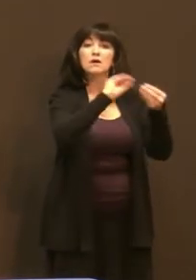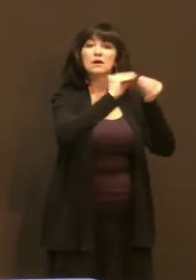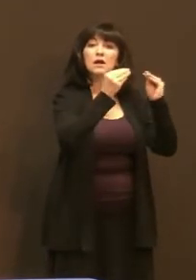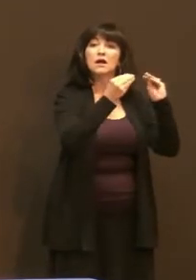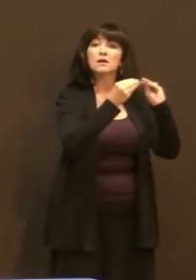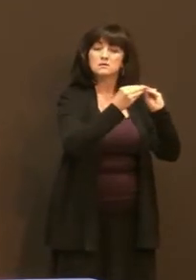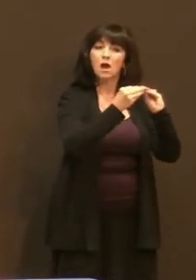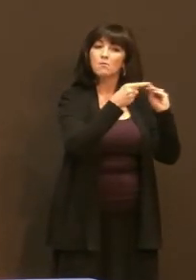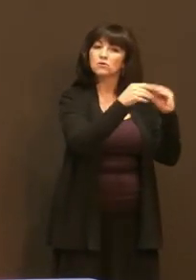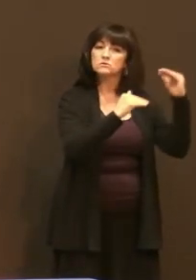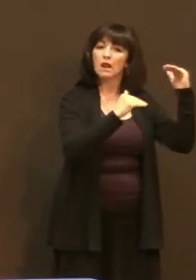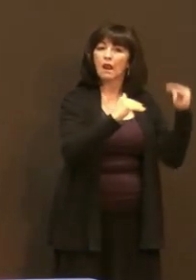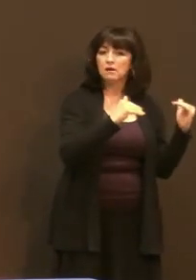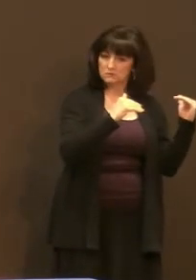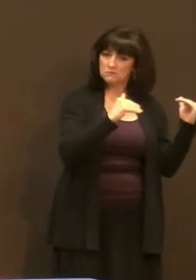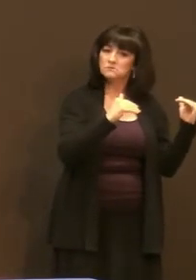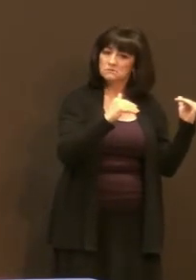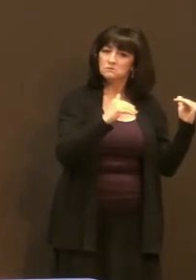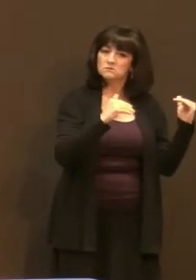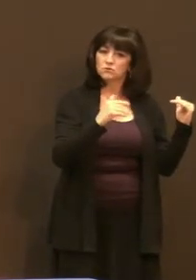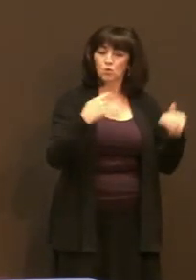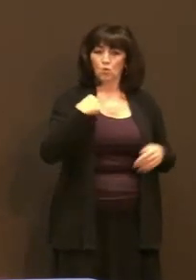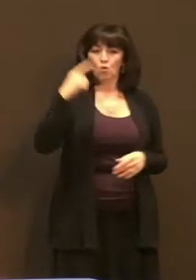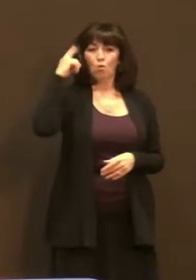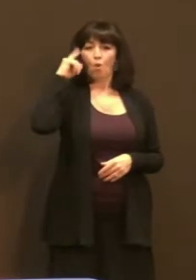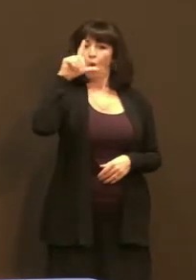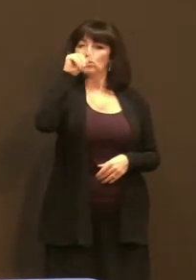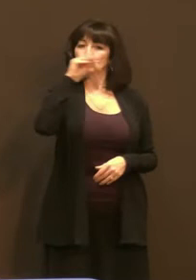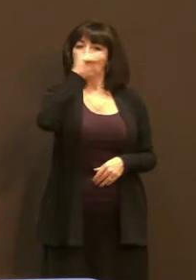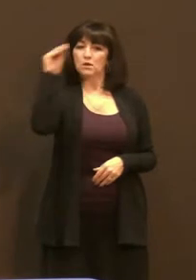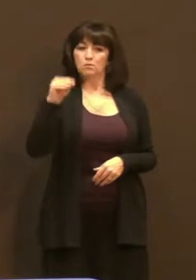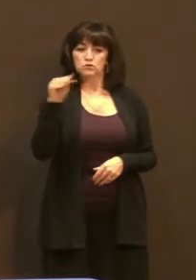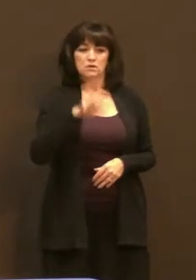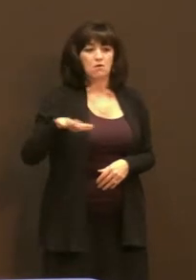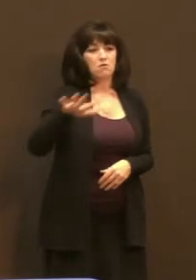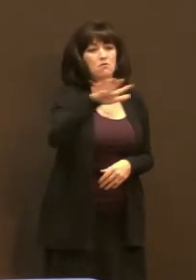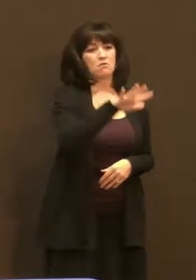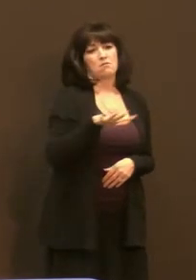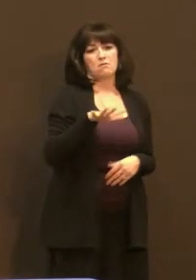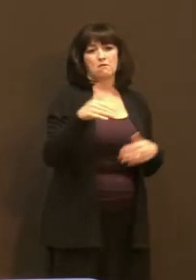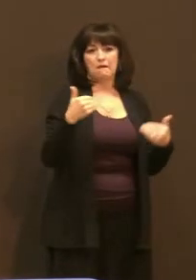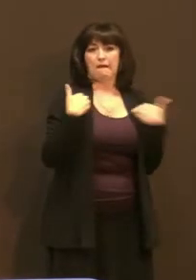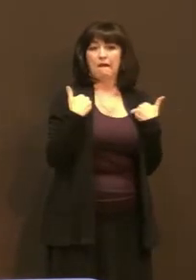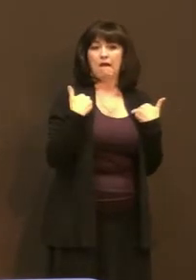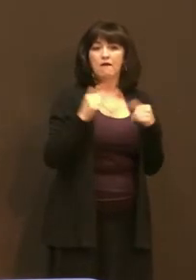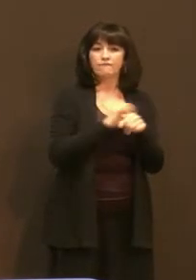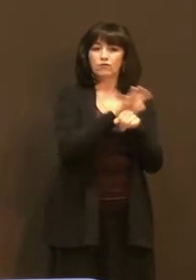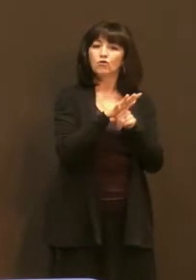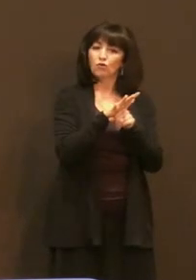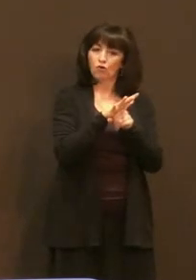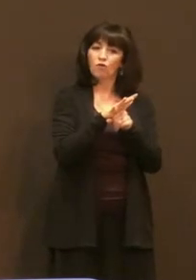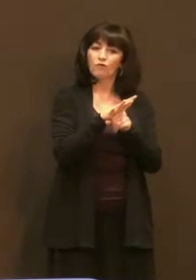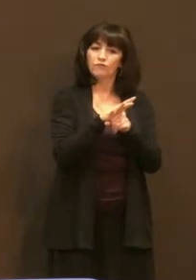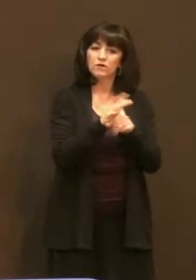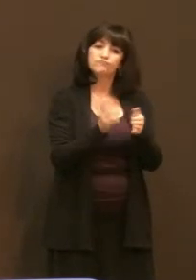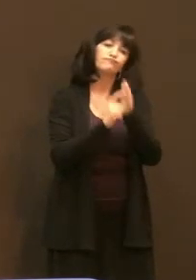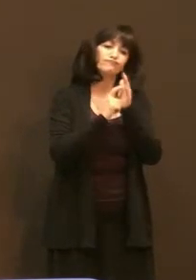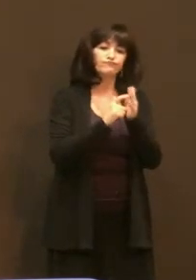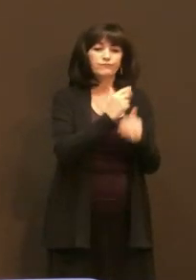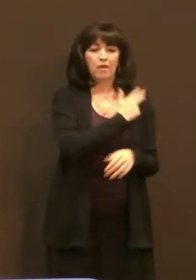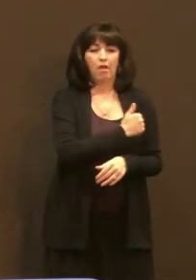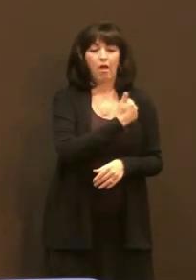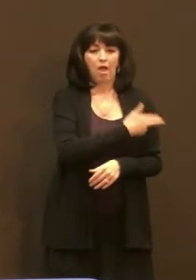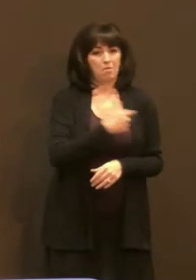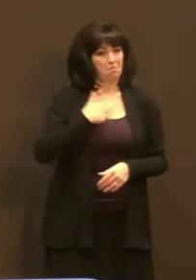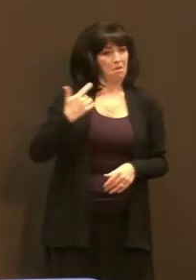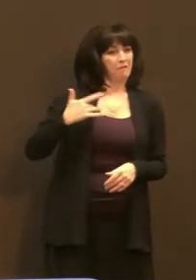conservative high estimate of 20%. So if you look at the maroon numbers and the